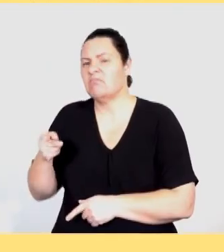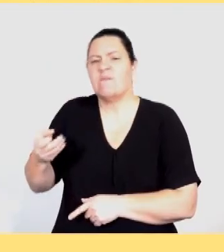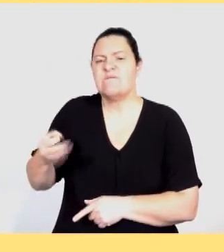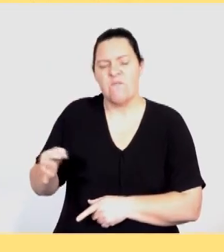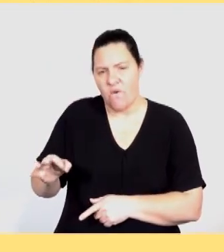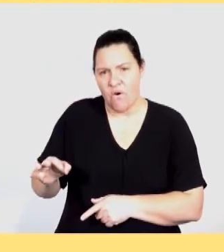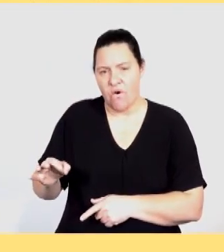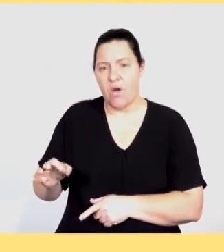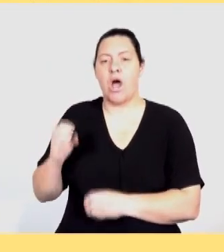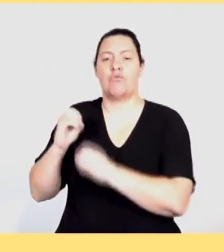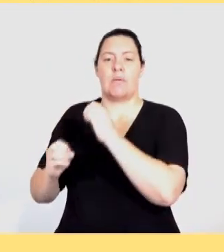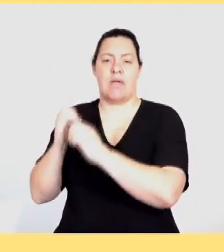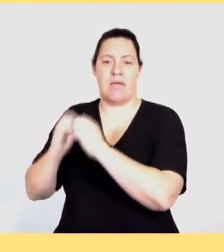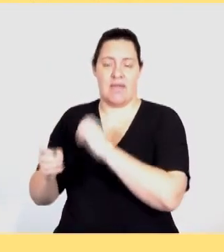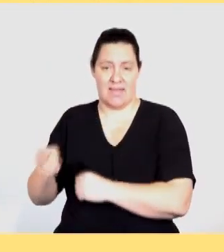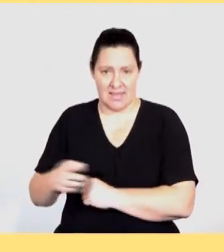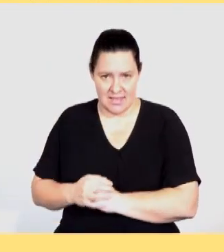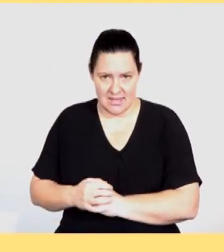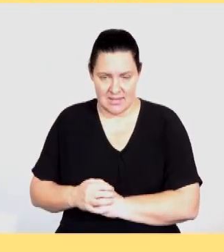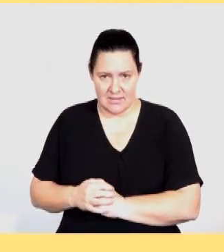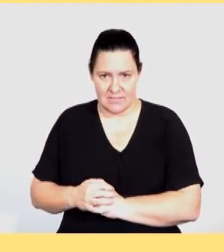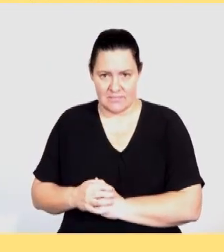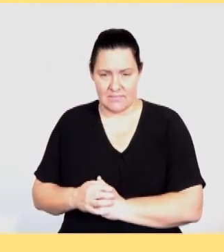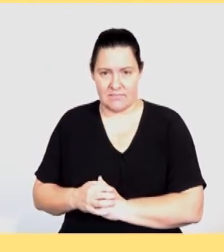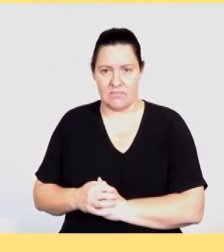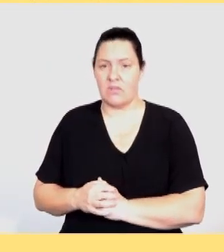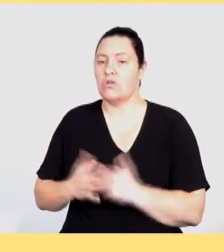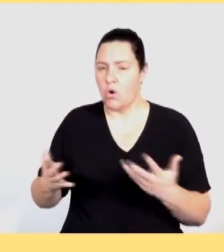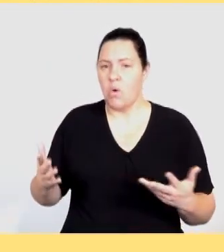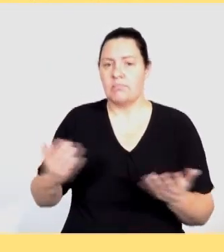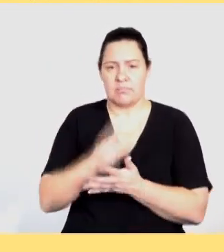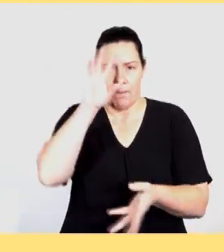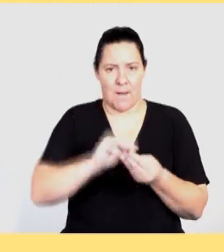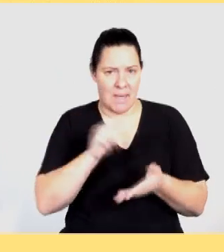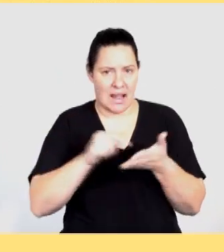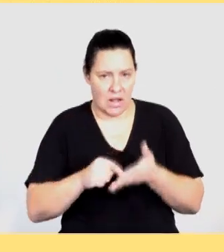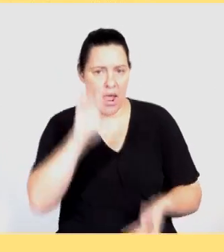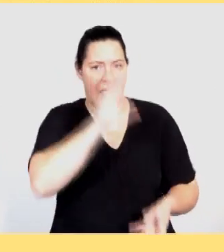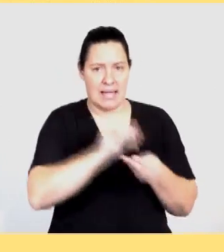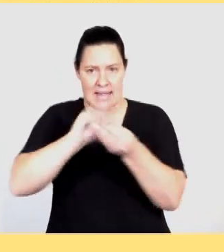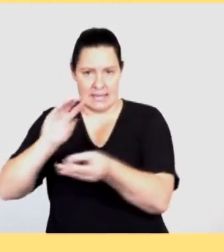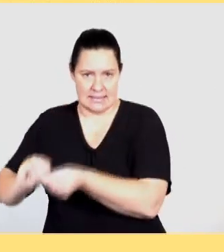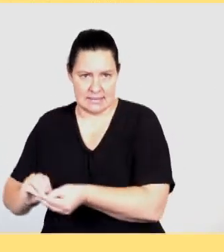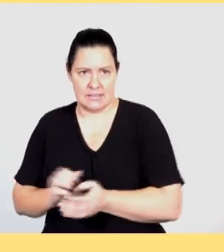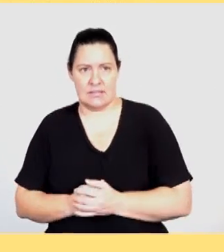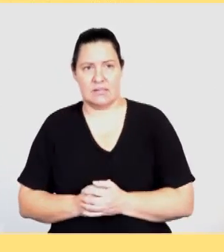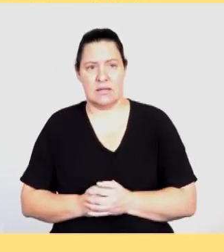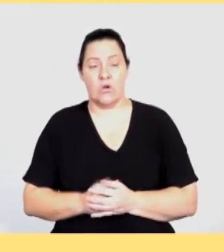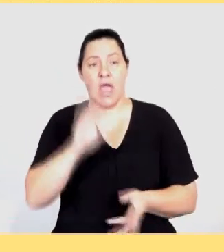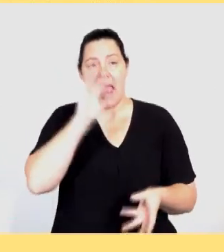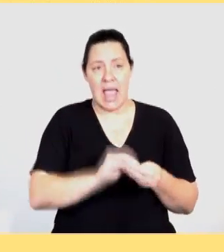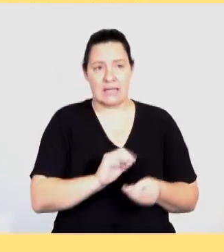1,200. What is that for? Repairs. So I'll say repairs. Quickly have your calculator close. We're going to add all of these